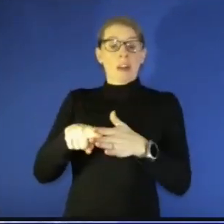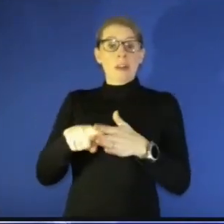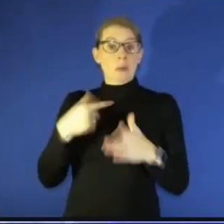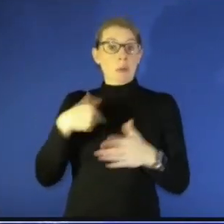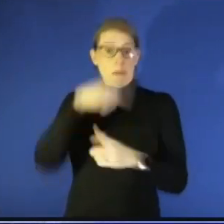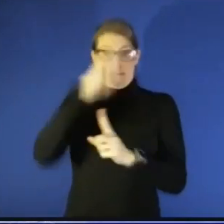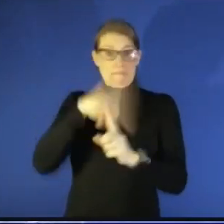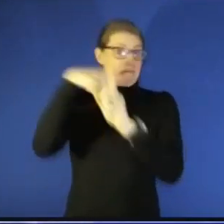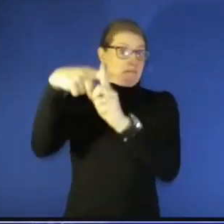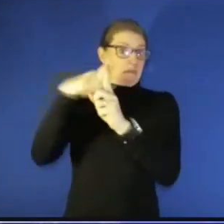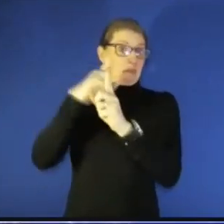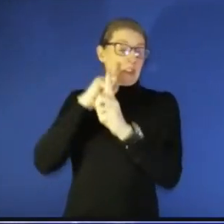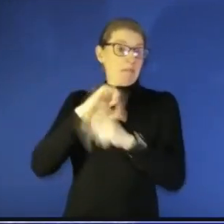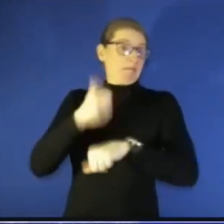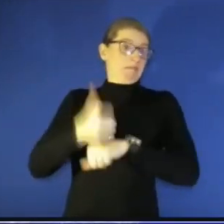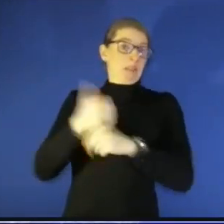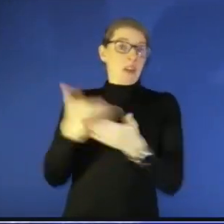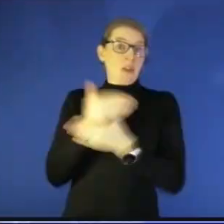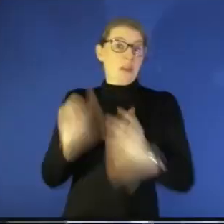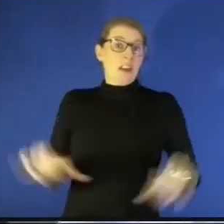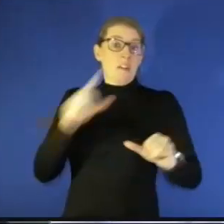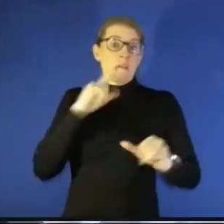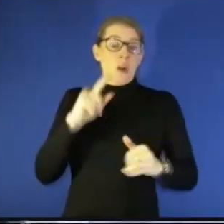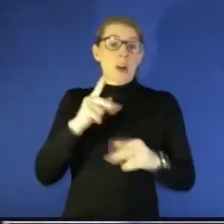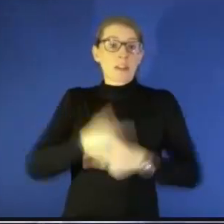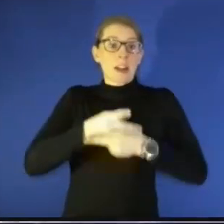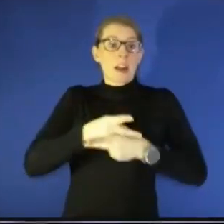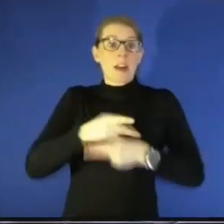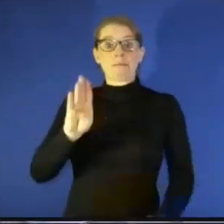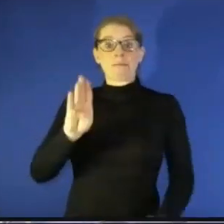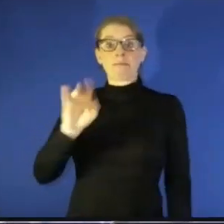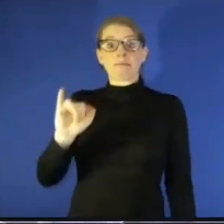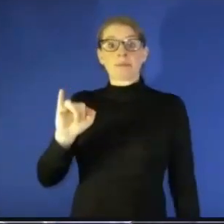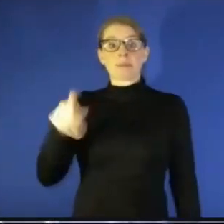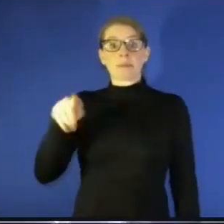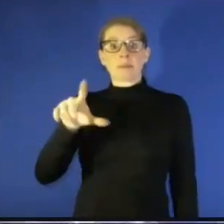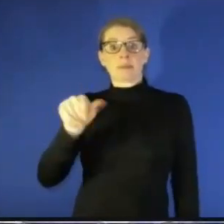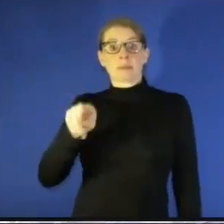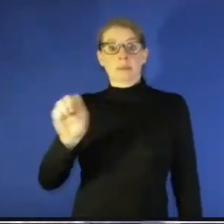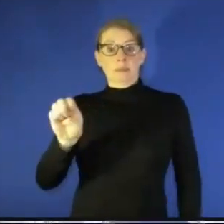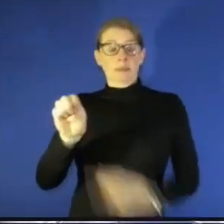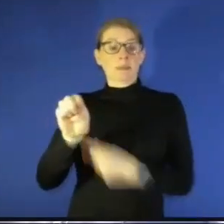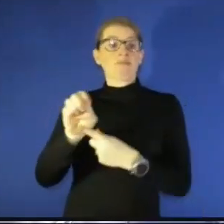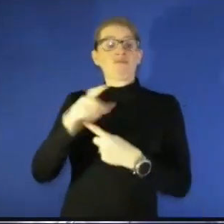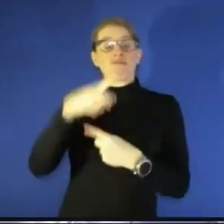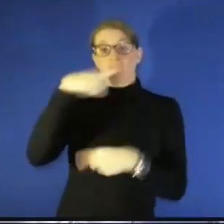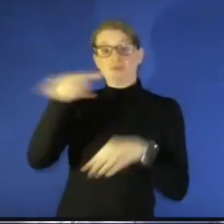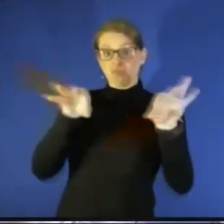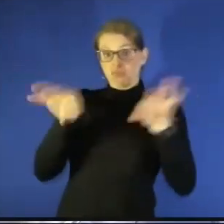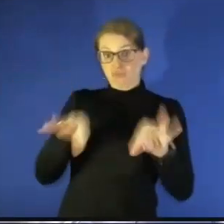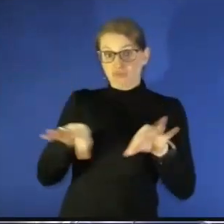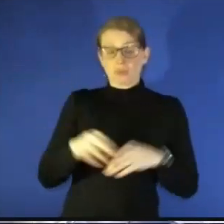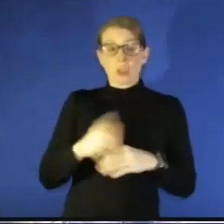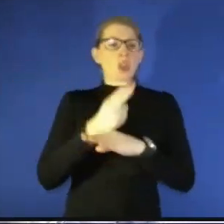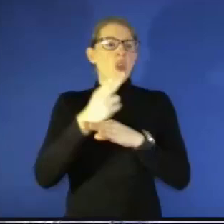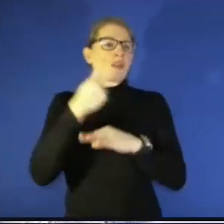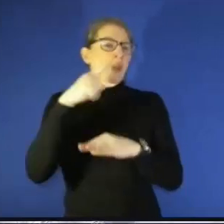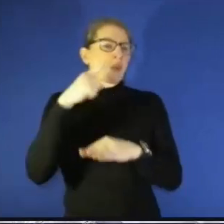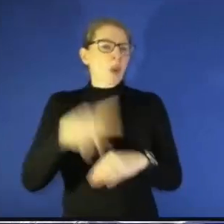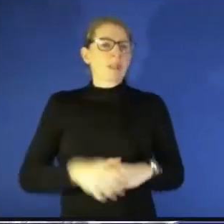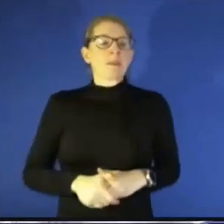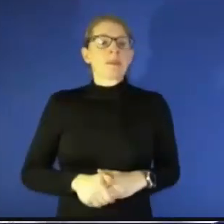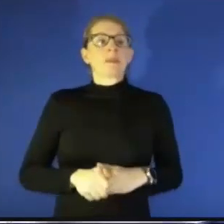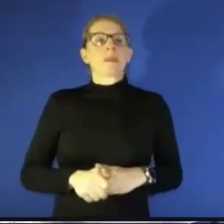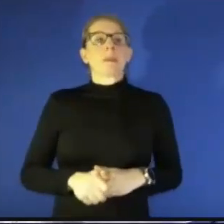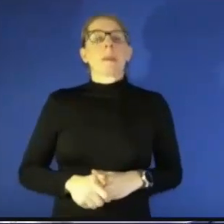care. Tell us about the biplane, what it is. We're going to show some video of the biplane. Sure. And tell us what it is and what it's used for. Right. So